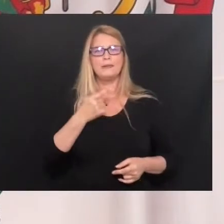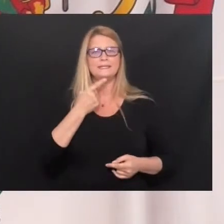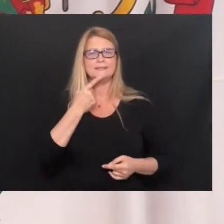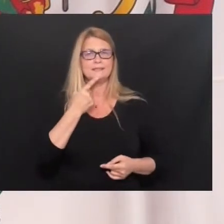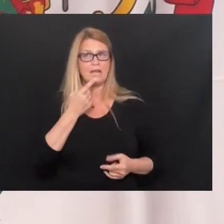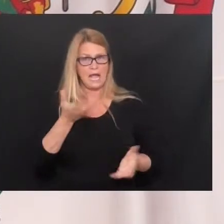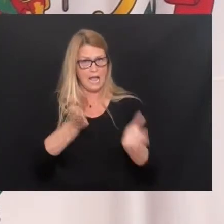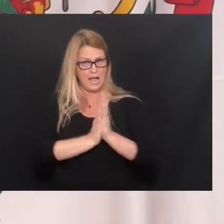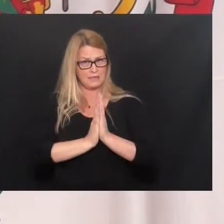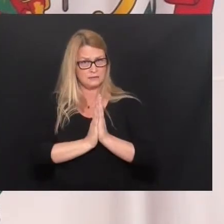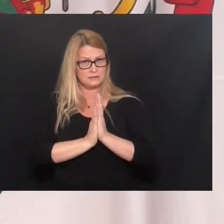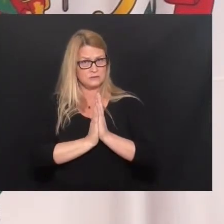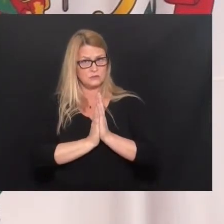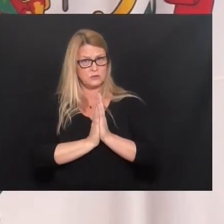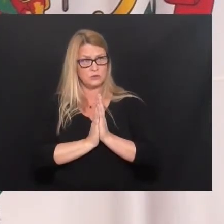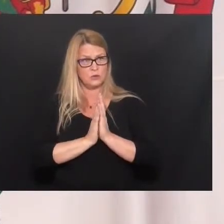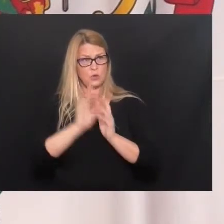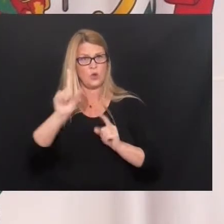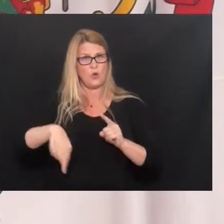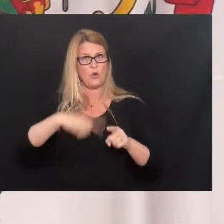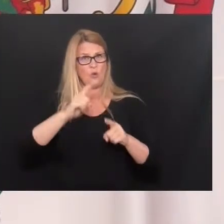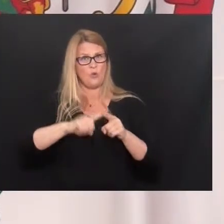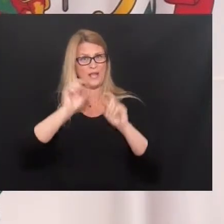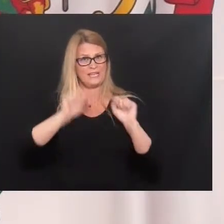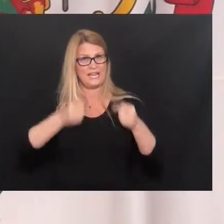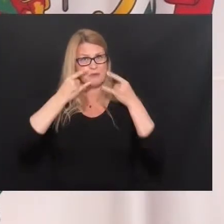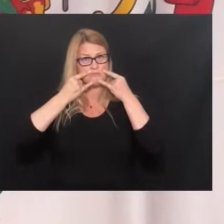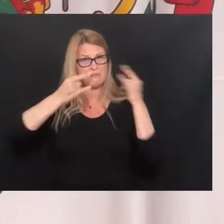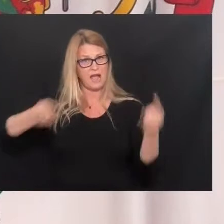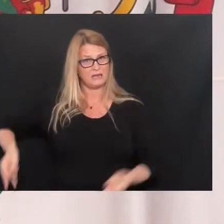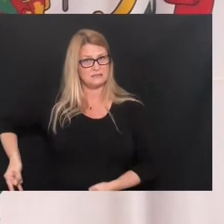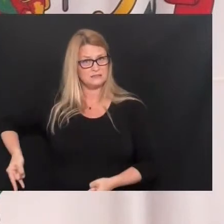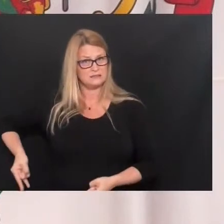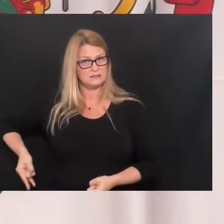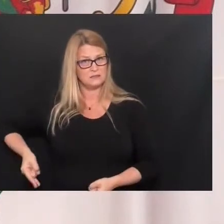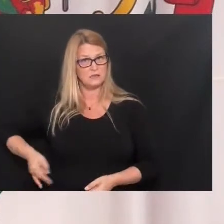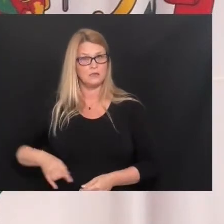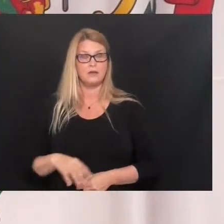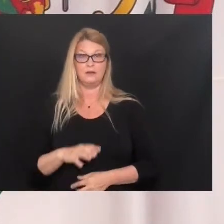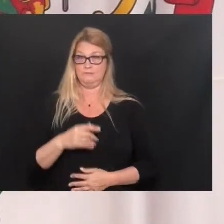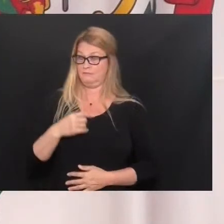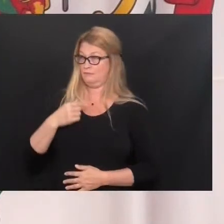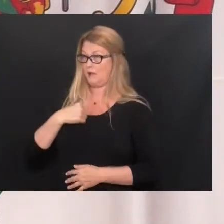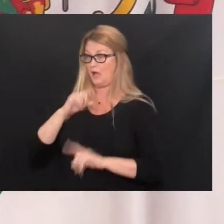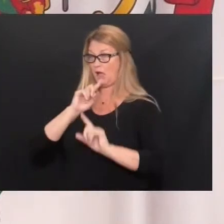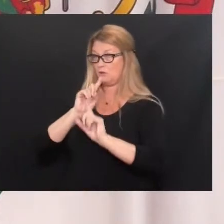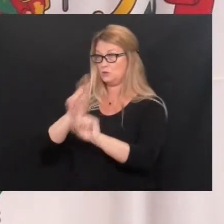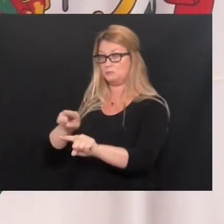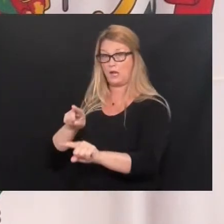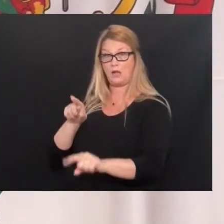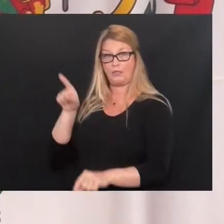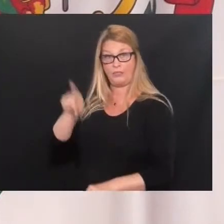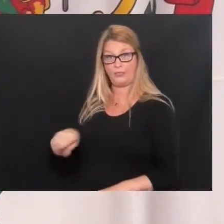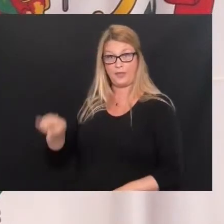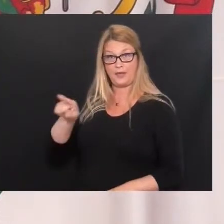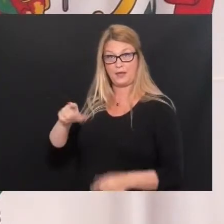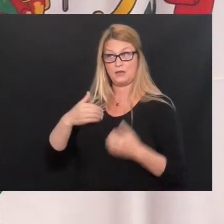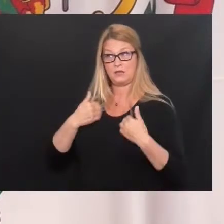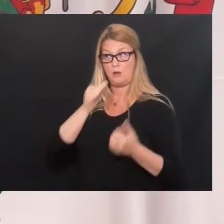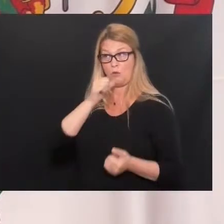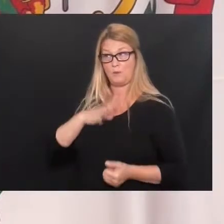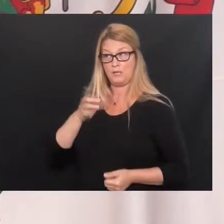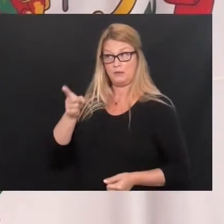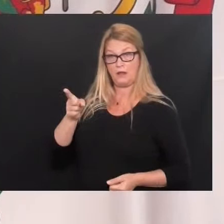said, when are we going to be able to get rid of these masks? And I said, to the young lady